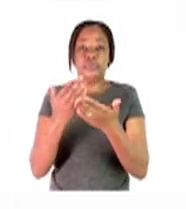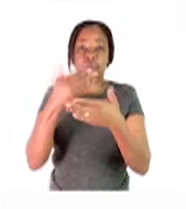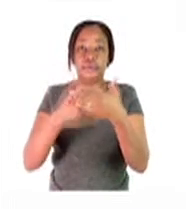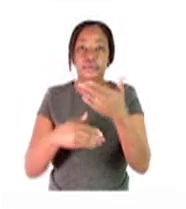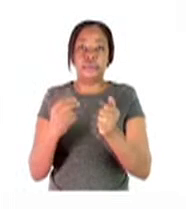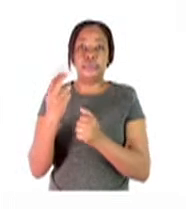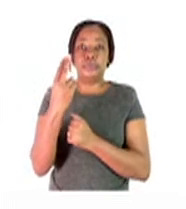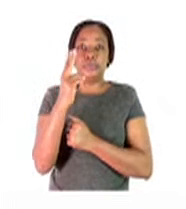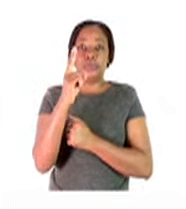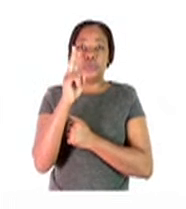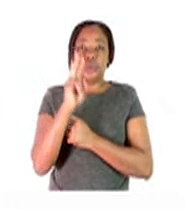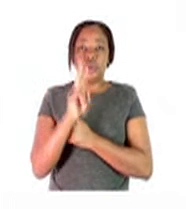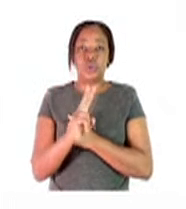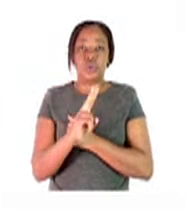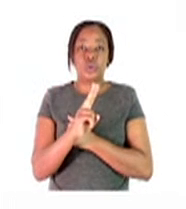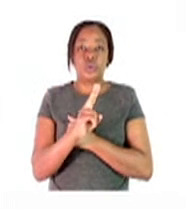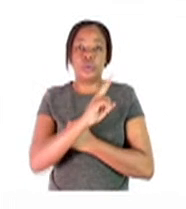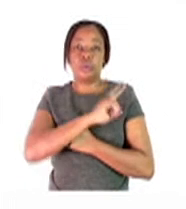29.